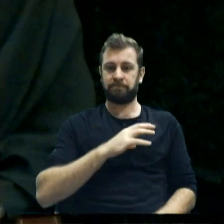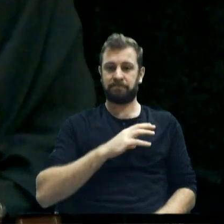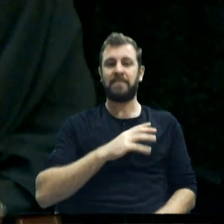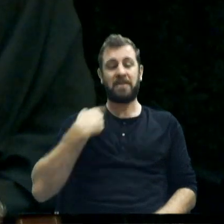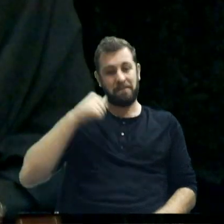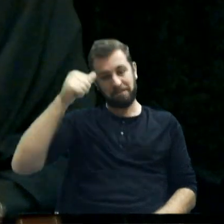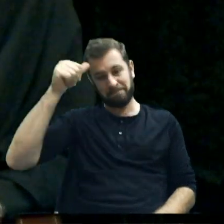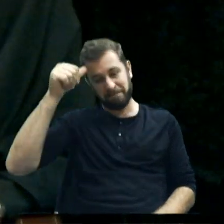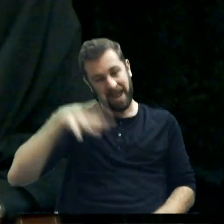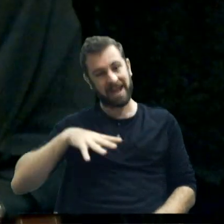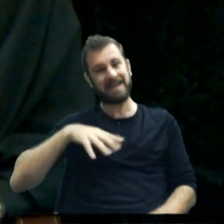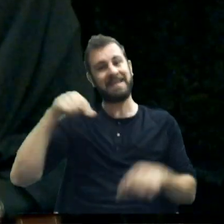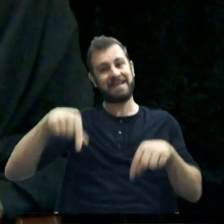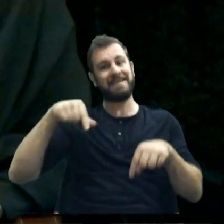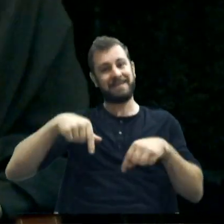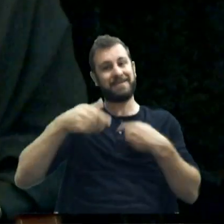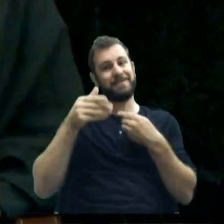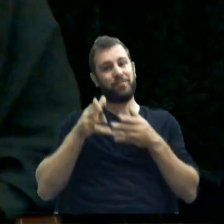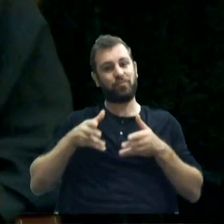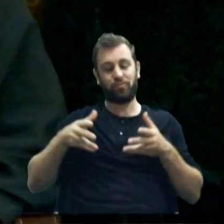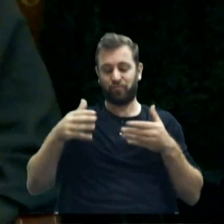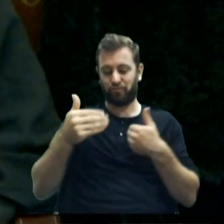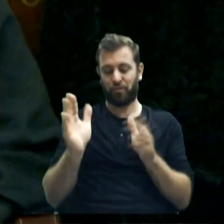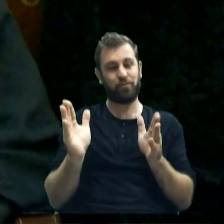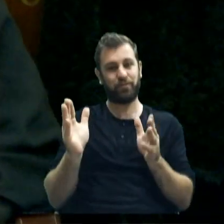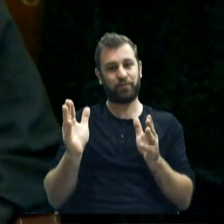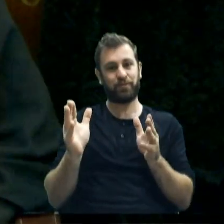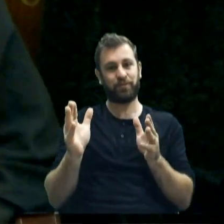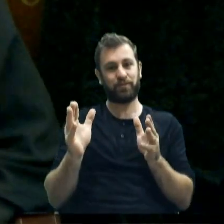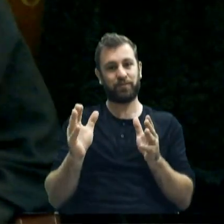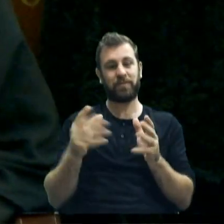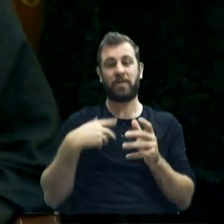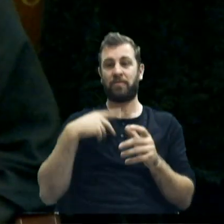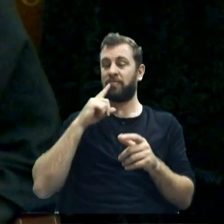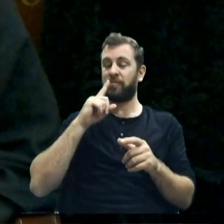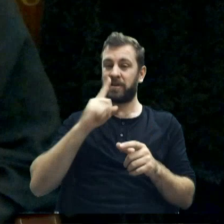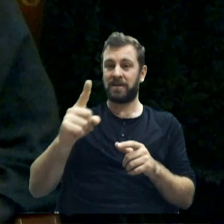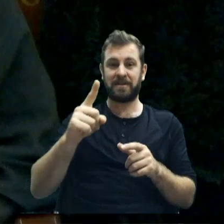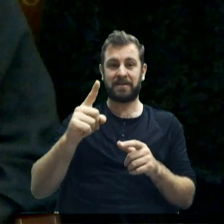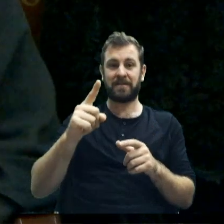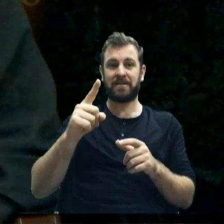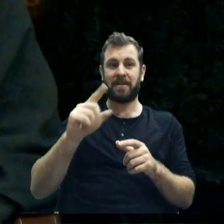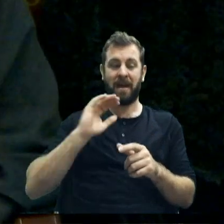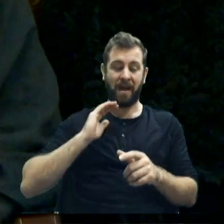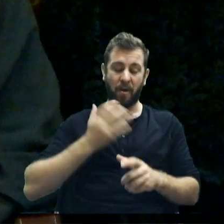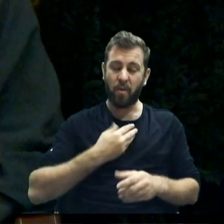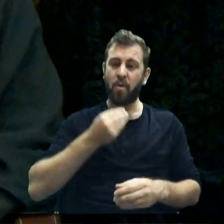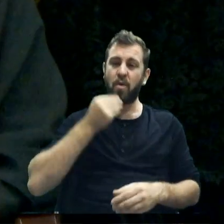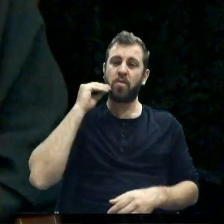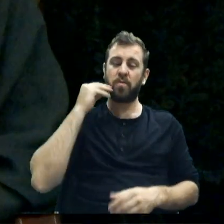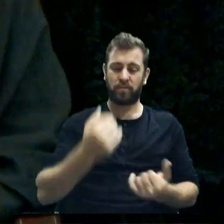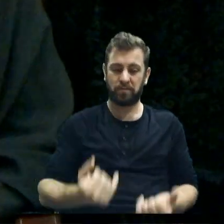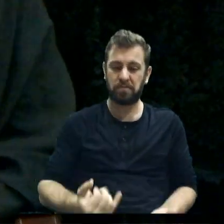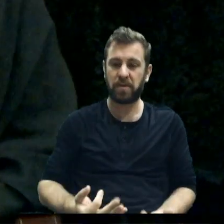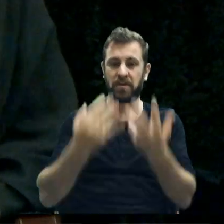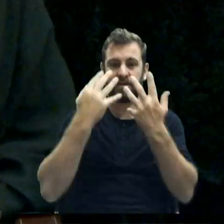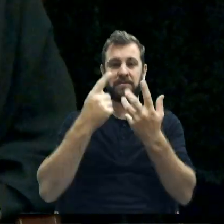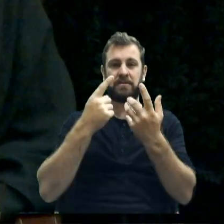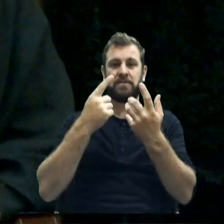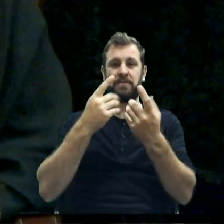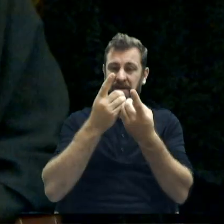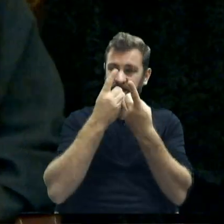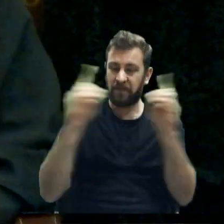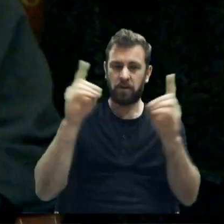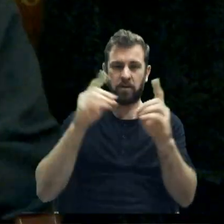hall. Because the reality is that our homes are absolutely burning, the divorce rates are absolutely